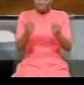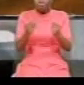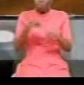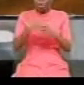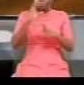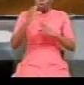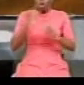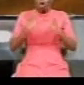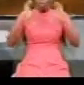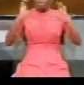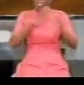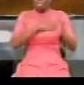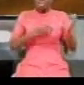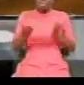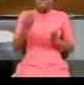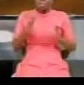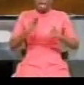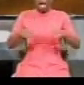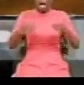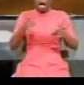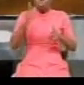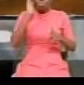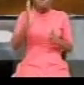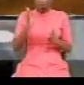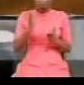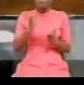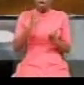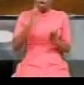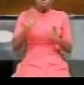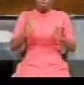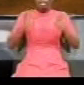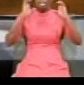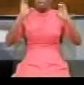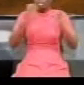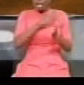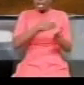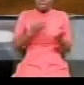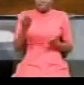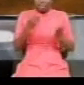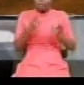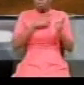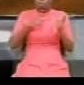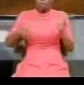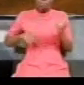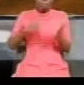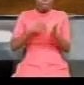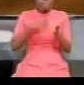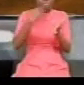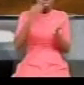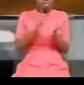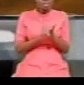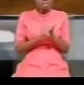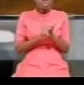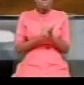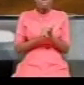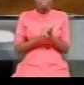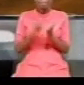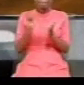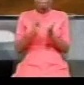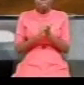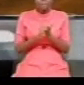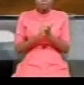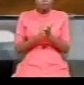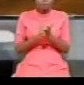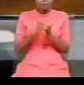your commitment and service. How you should reconsecrate and serve the Lord. He said that ye may, by